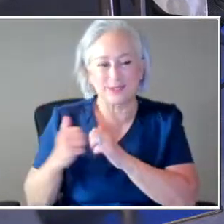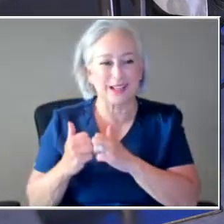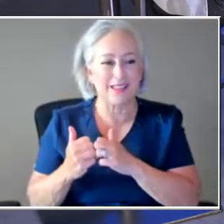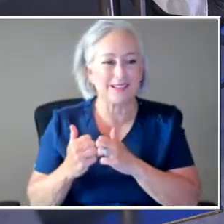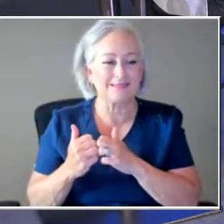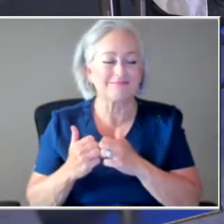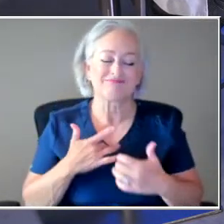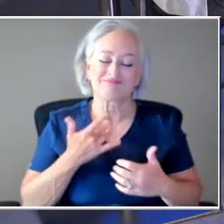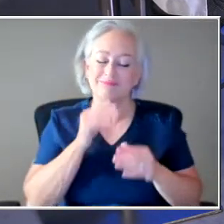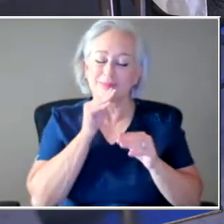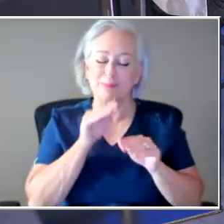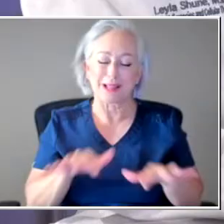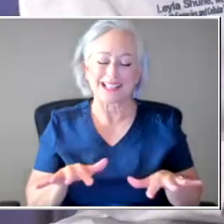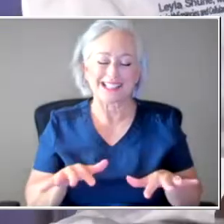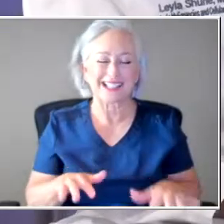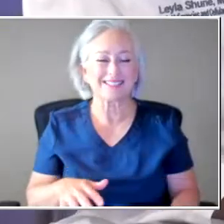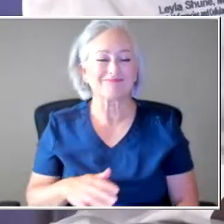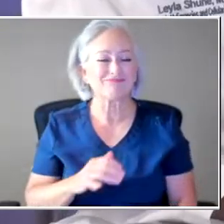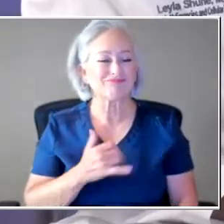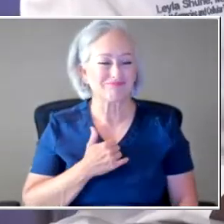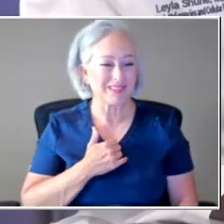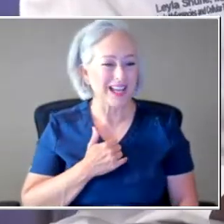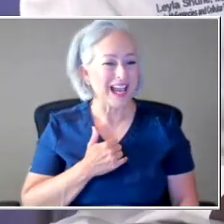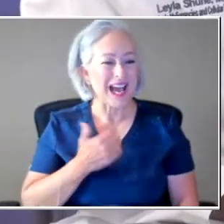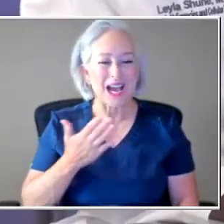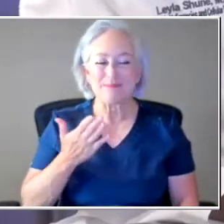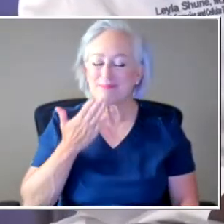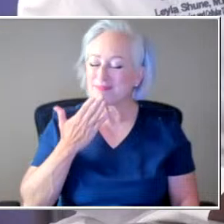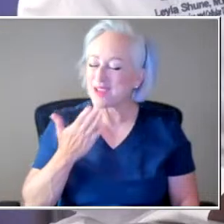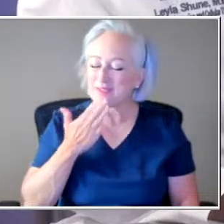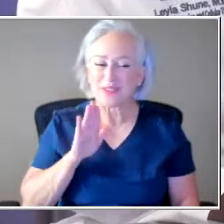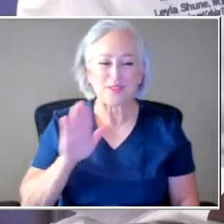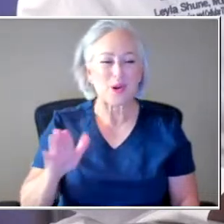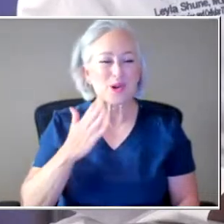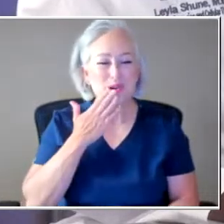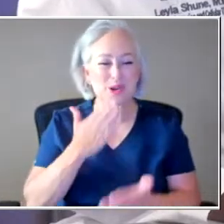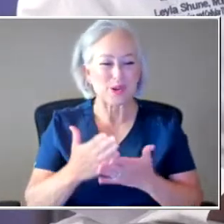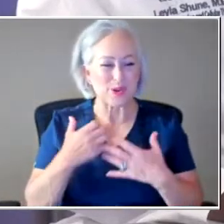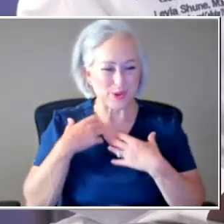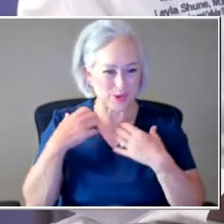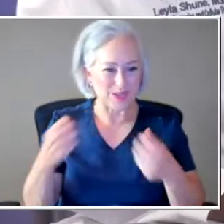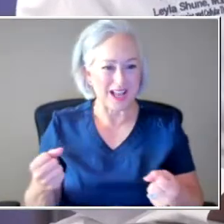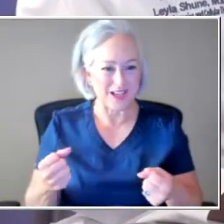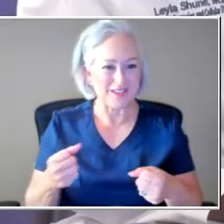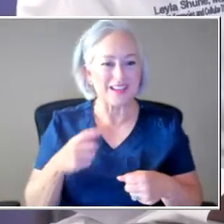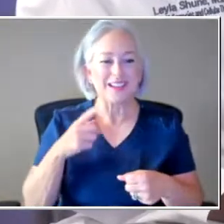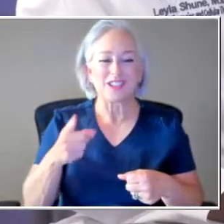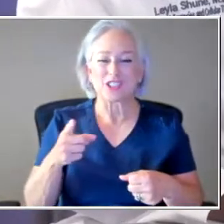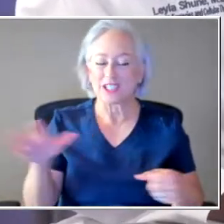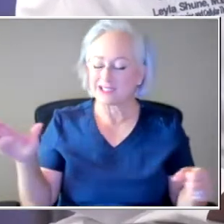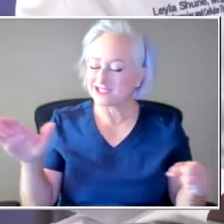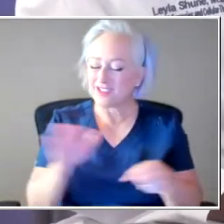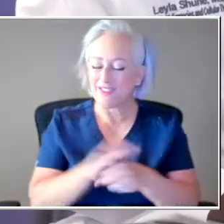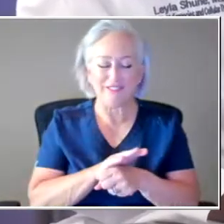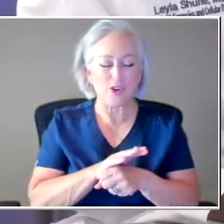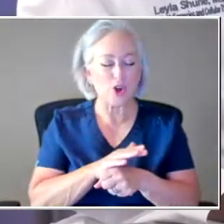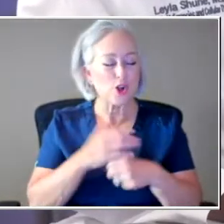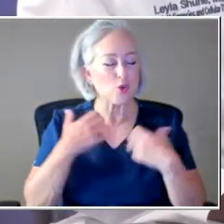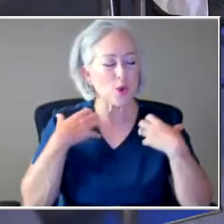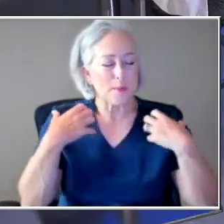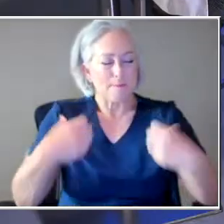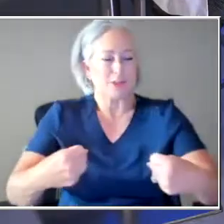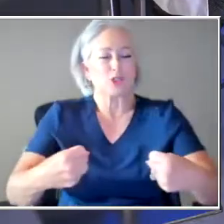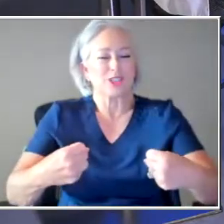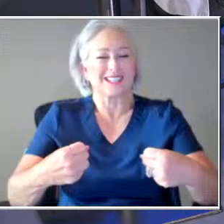She's a blessing. I'm so thankful for her good health. I'm so thankful that she's in complete remission. Yeah. Yeah. Complete